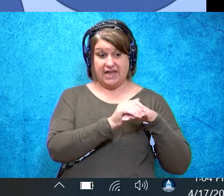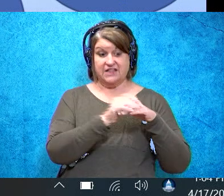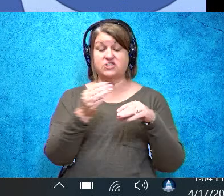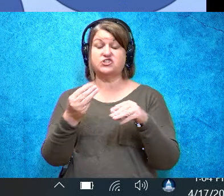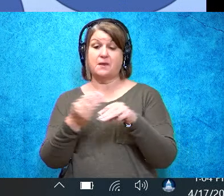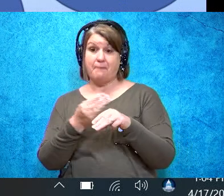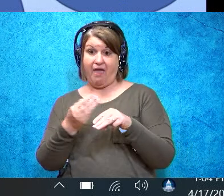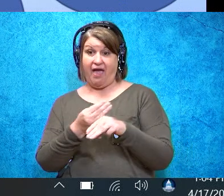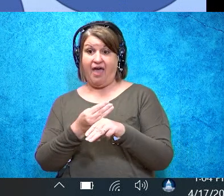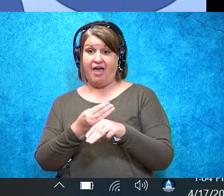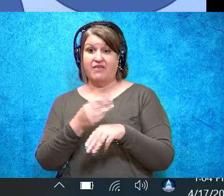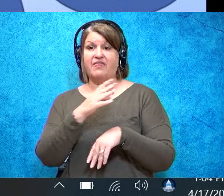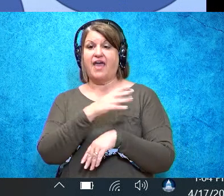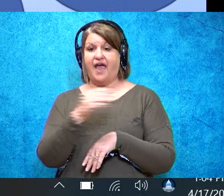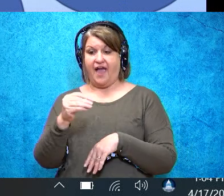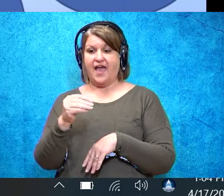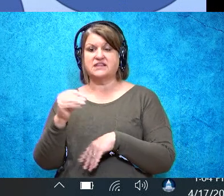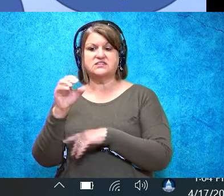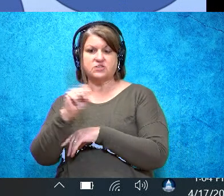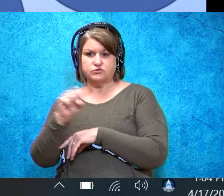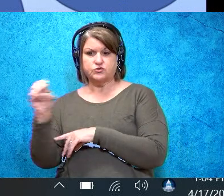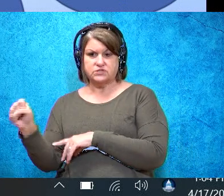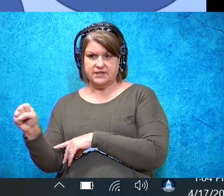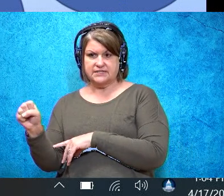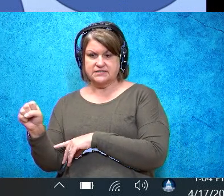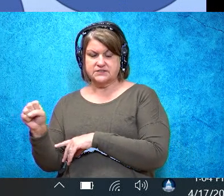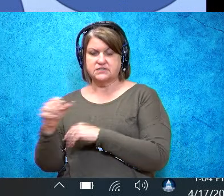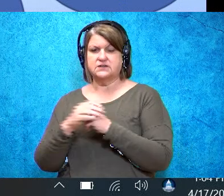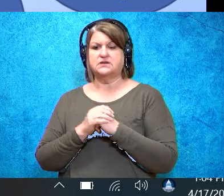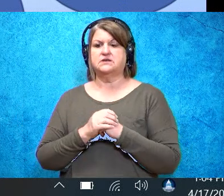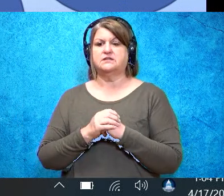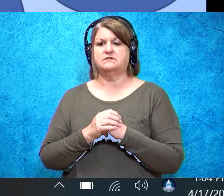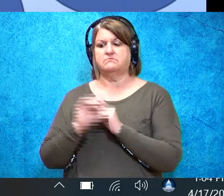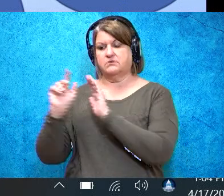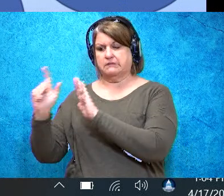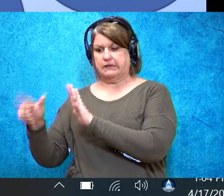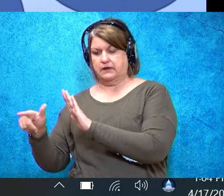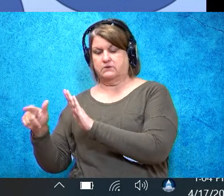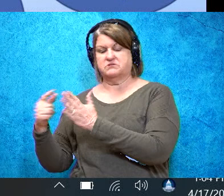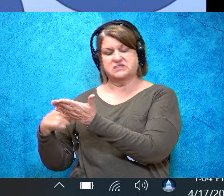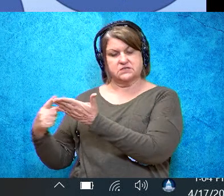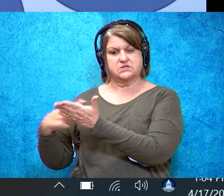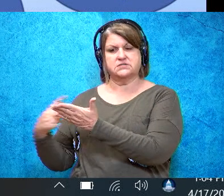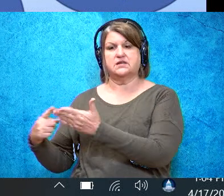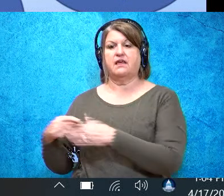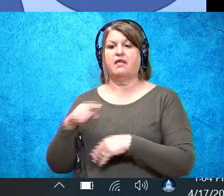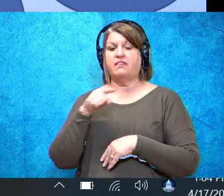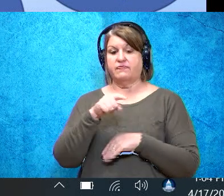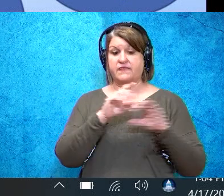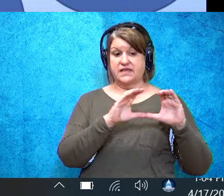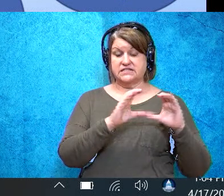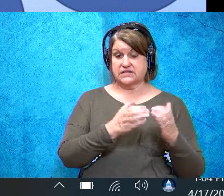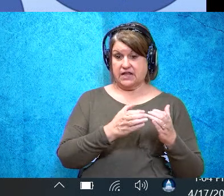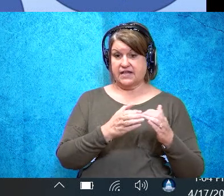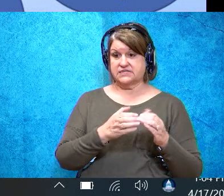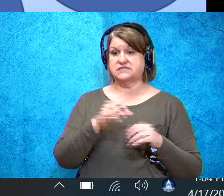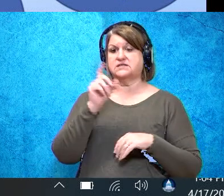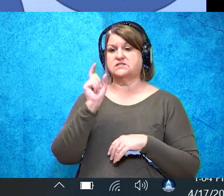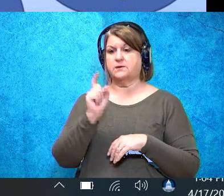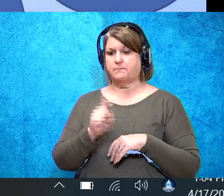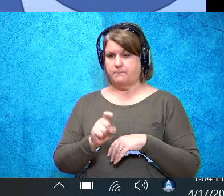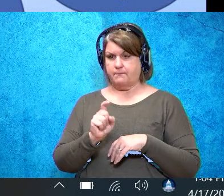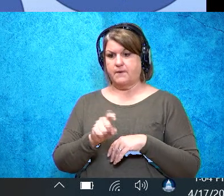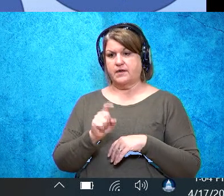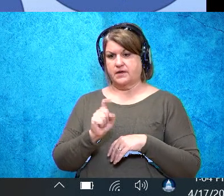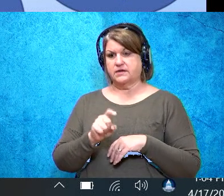and with social studies, as I will go on to in just a moment, these courses must be taken in 1 year. Each year,